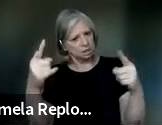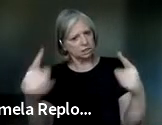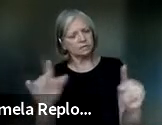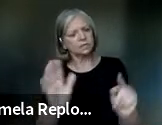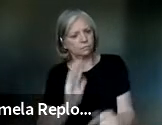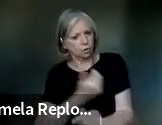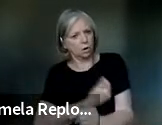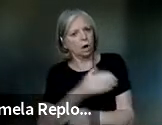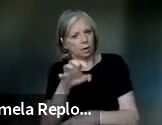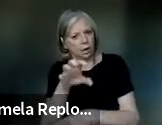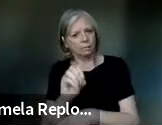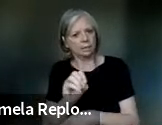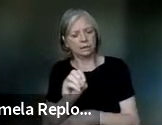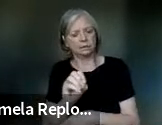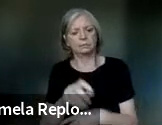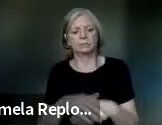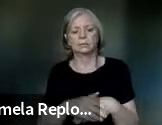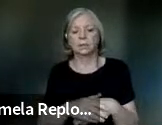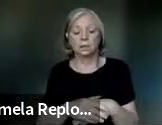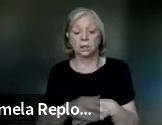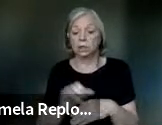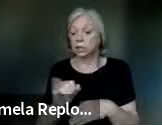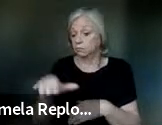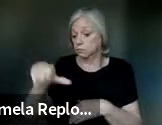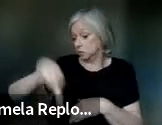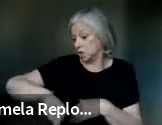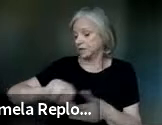reference on that and some input.